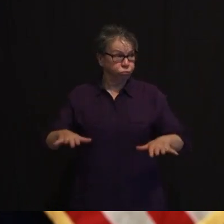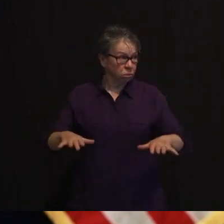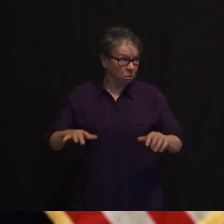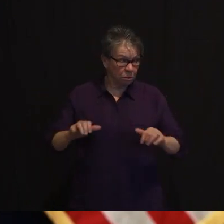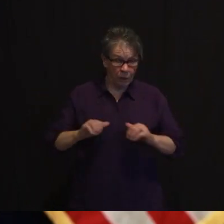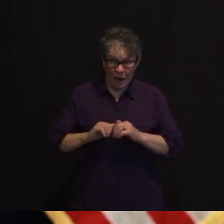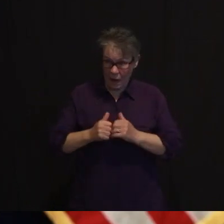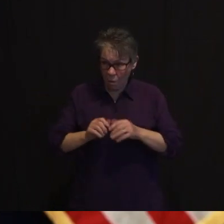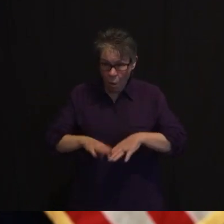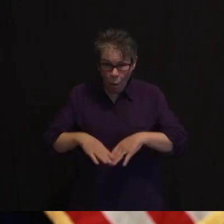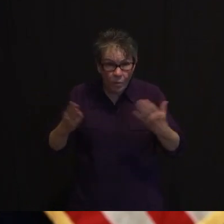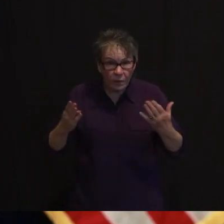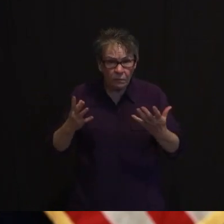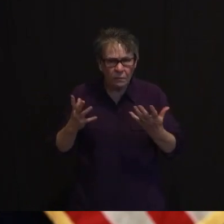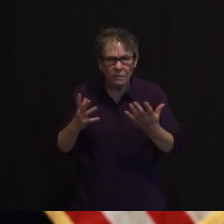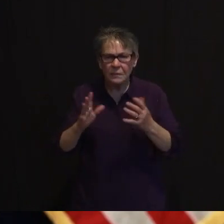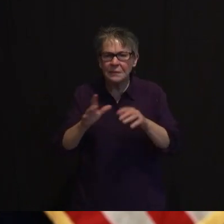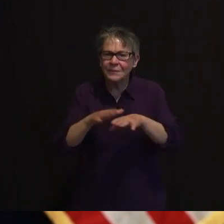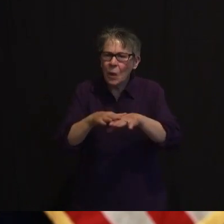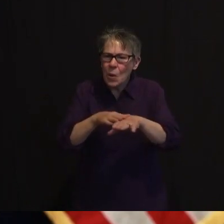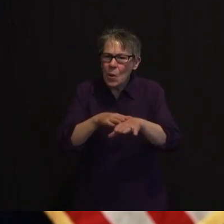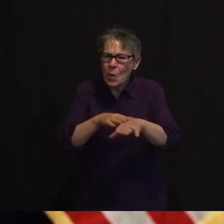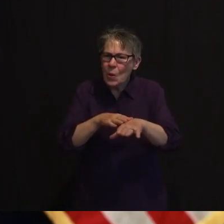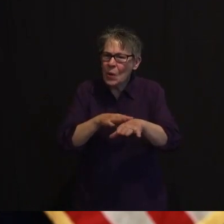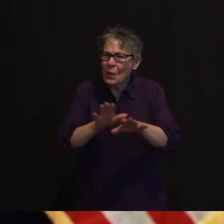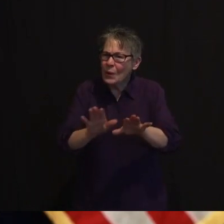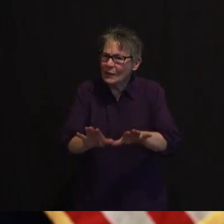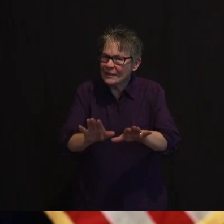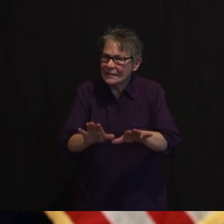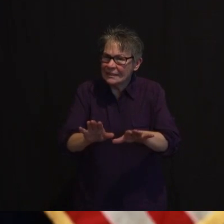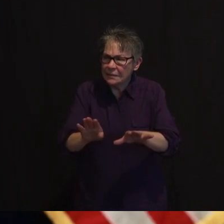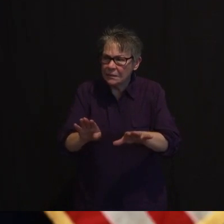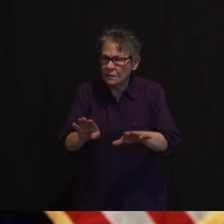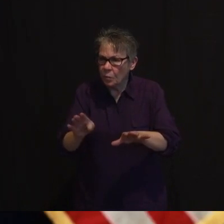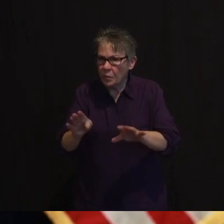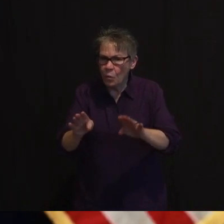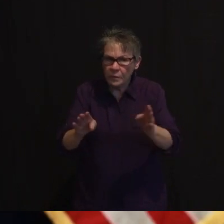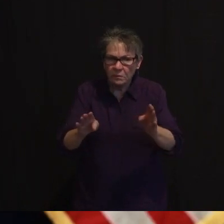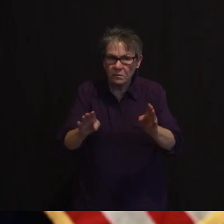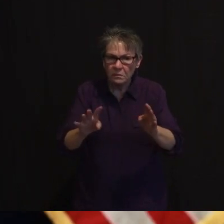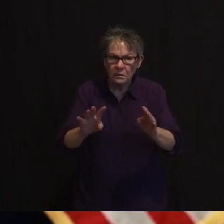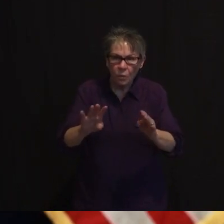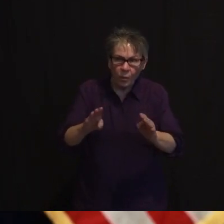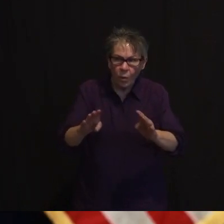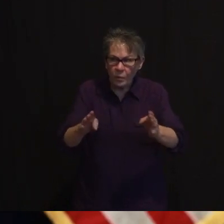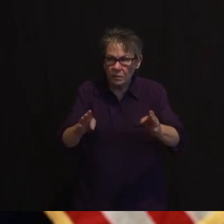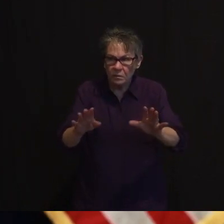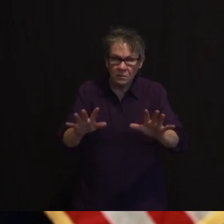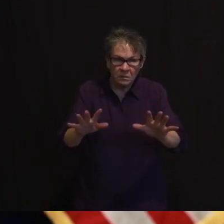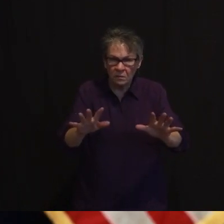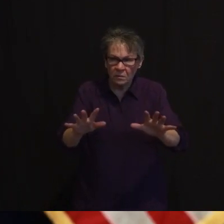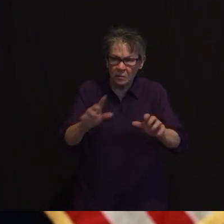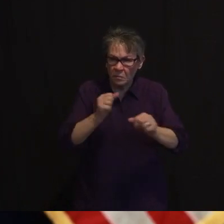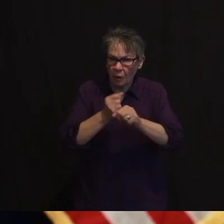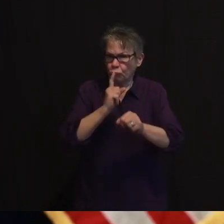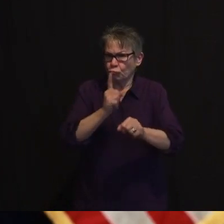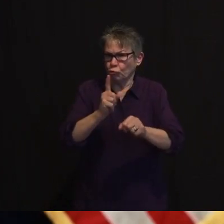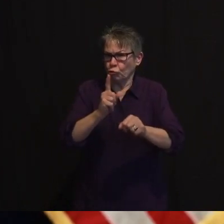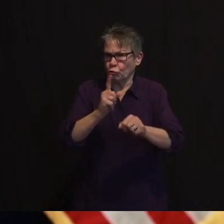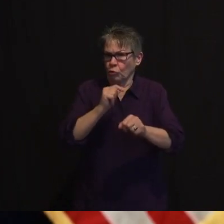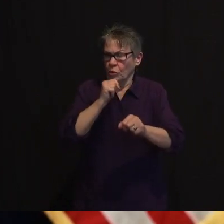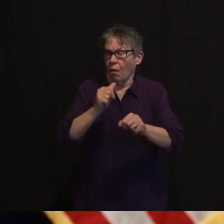it isn't, but we have to understand that the playbook that we're using now has got to teach us some lessons in terms of how to deal with that, not just in terms of